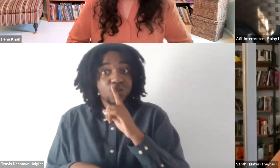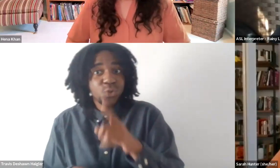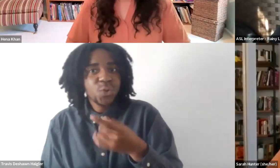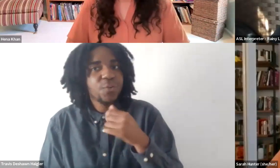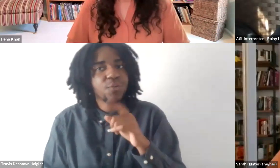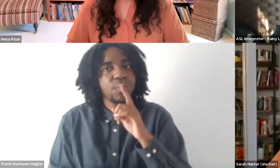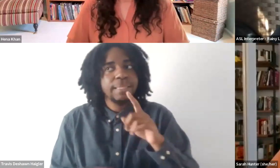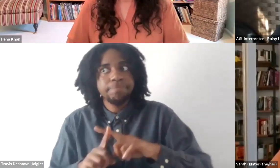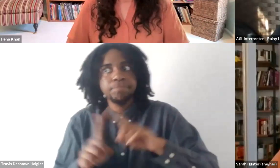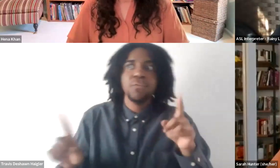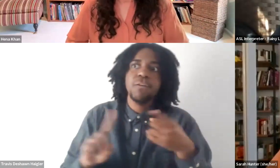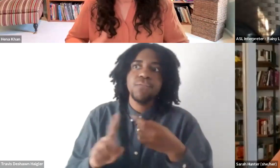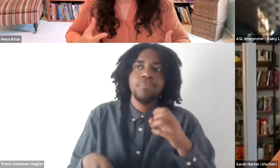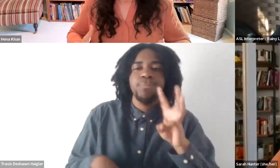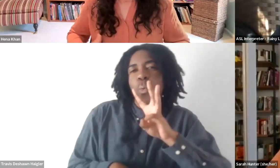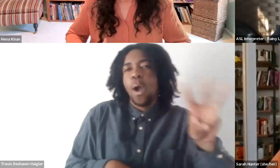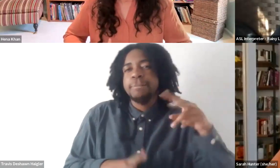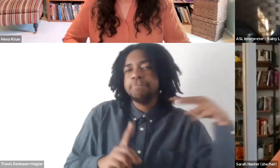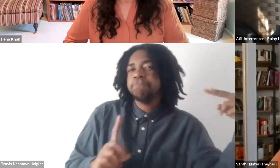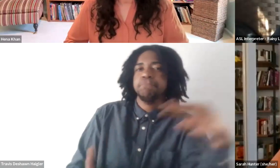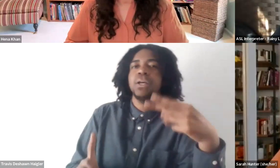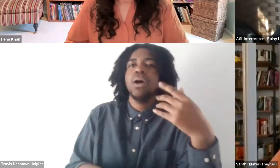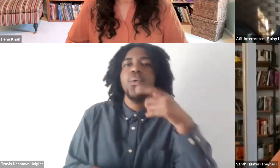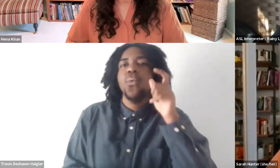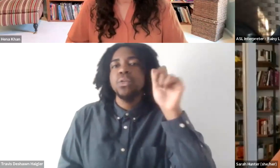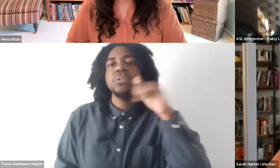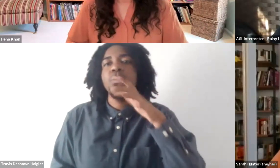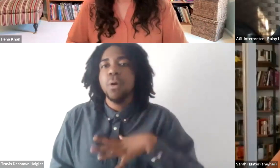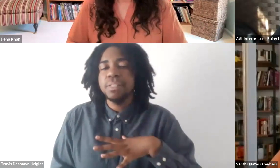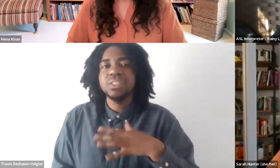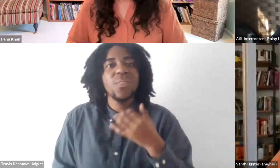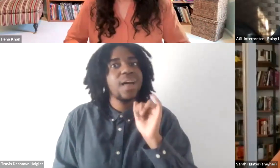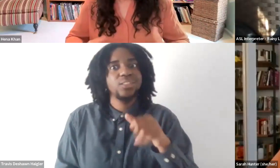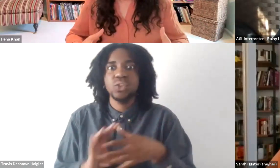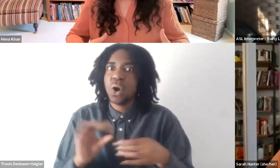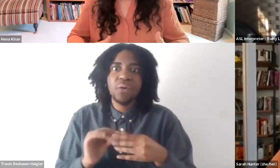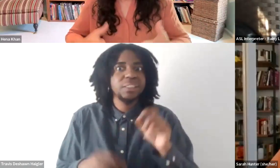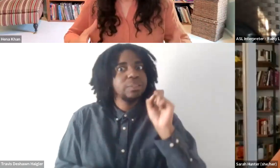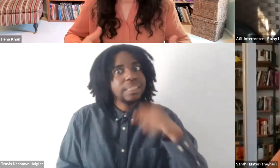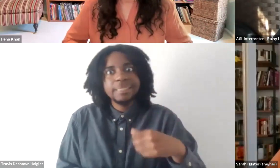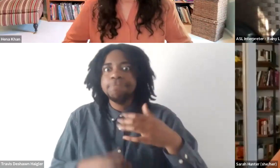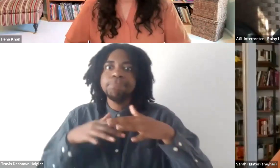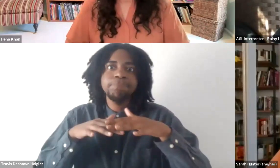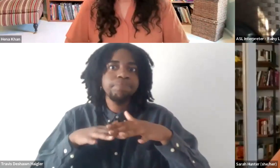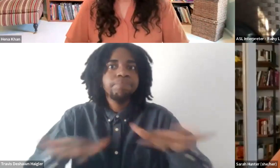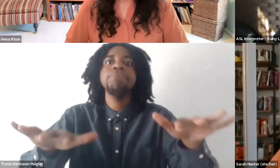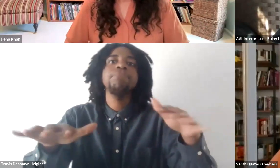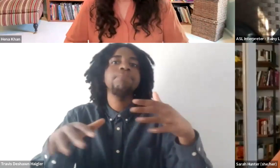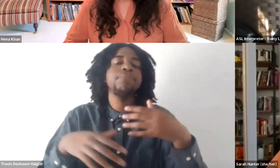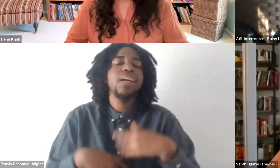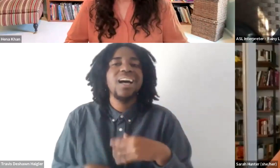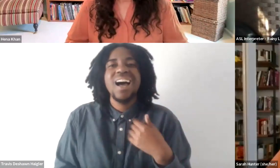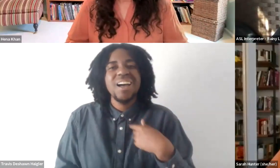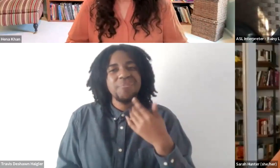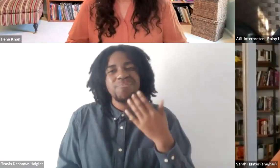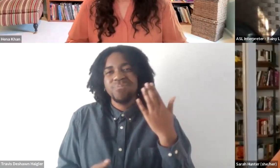women. And so I felt like that was a story that just needed to be told. And I just wasn't sure how to do it because there was